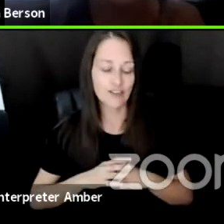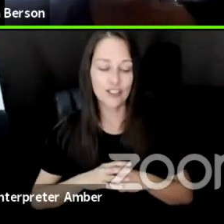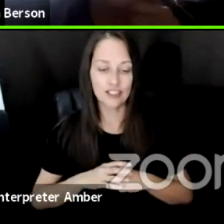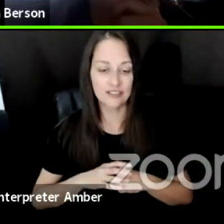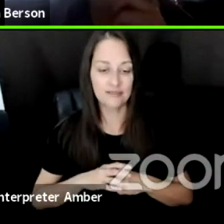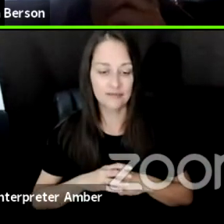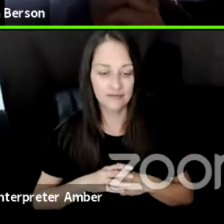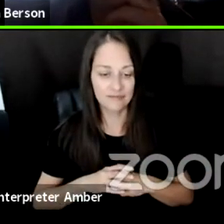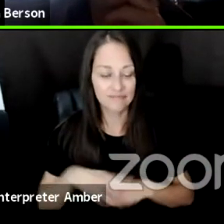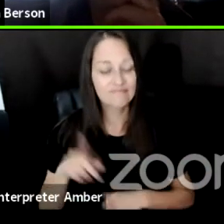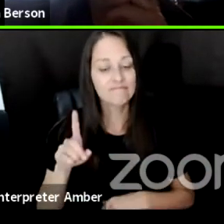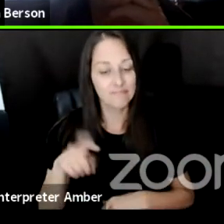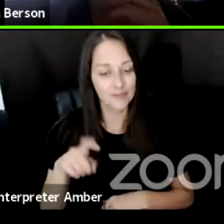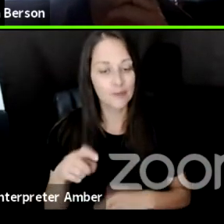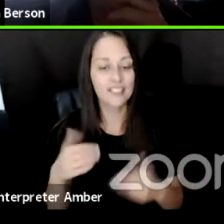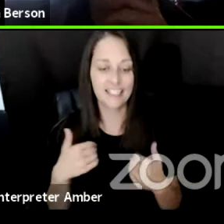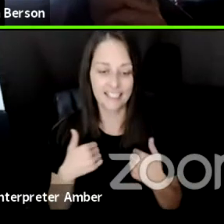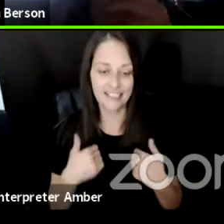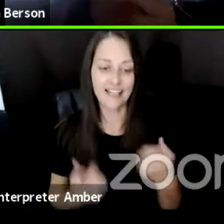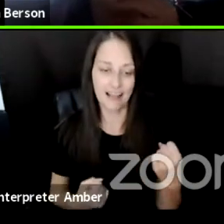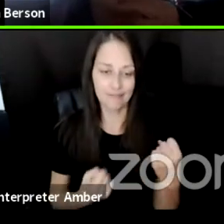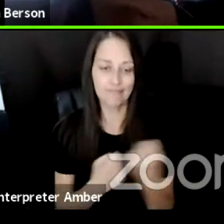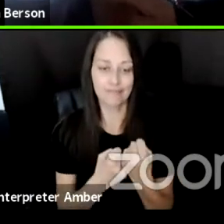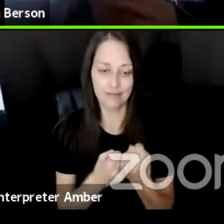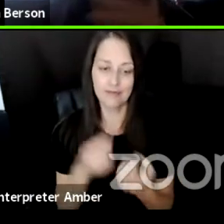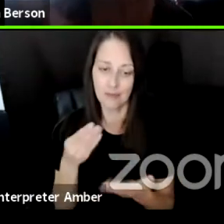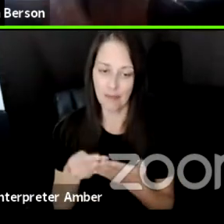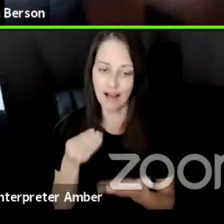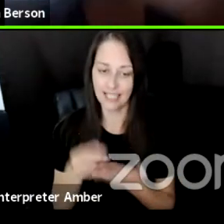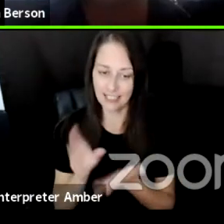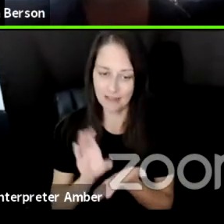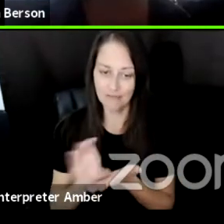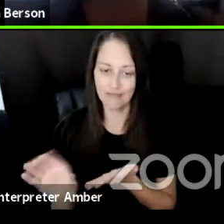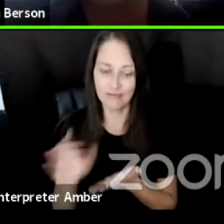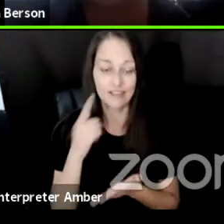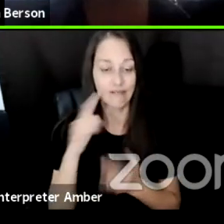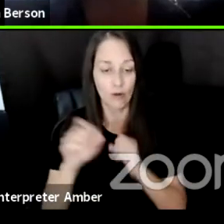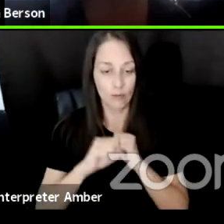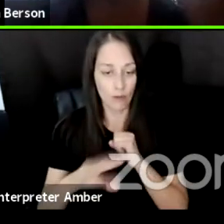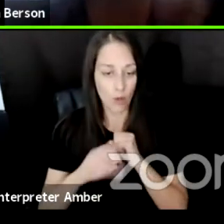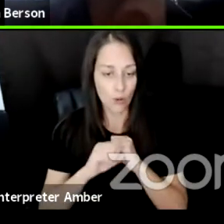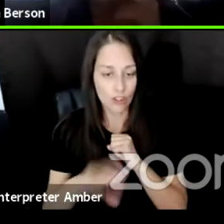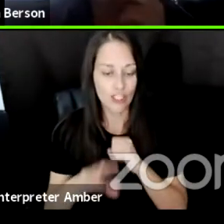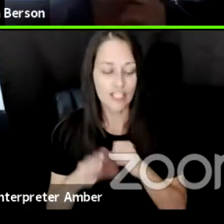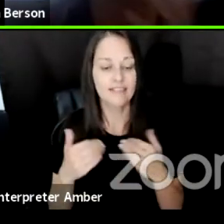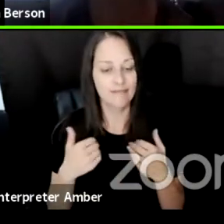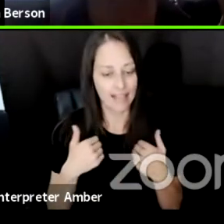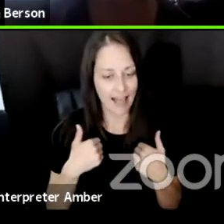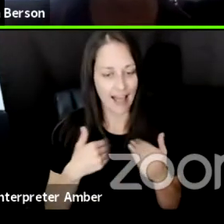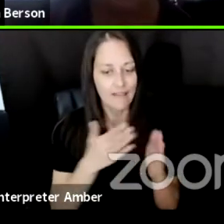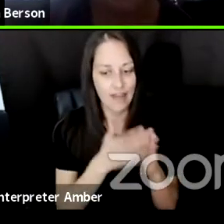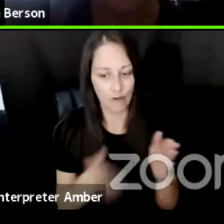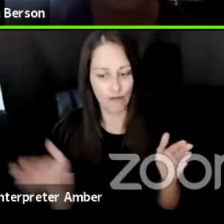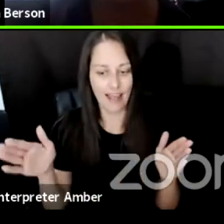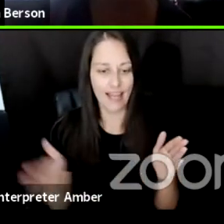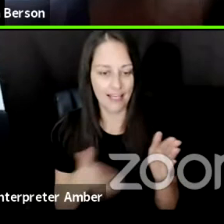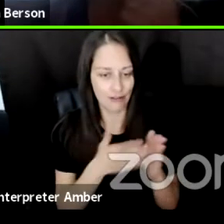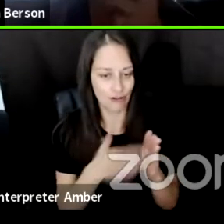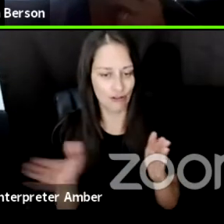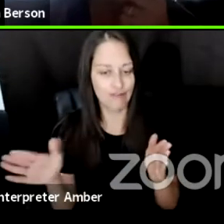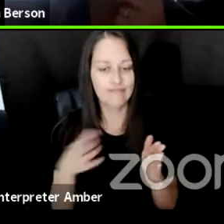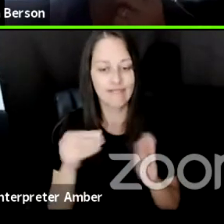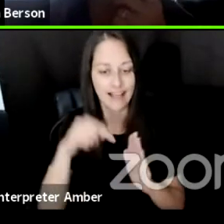some serious backing to promote the blog, to give it the range and depth that you want to make it look